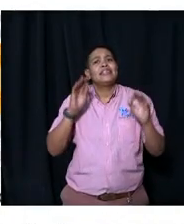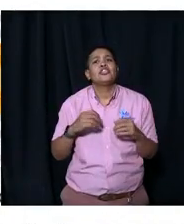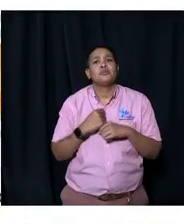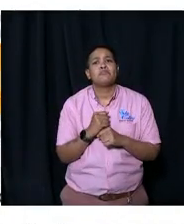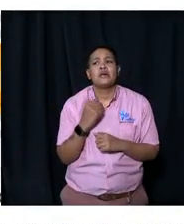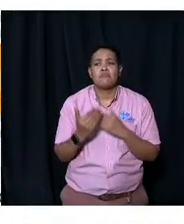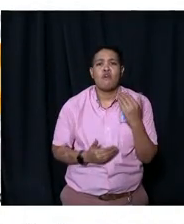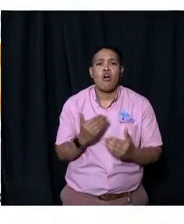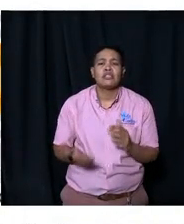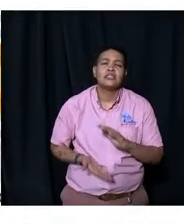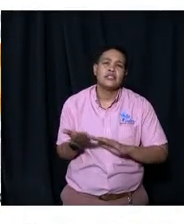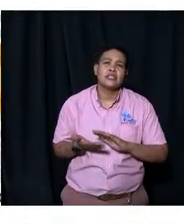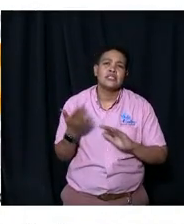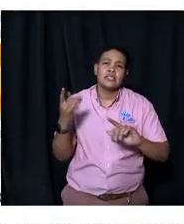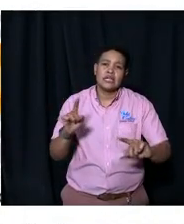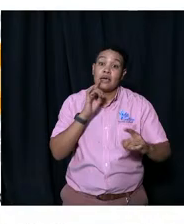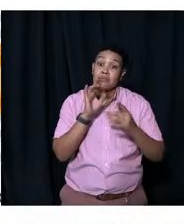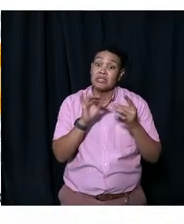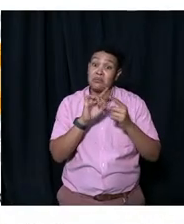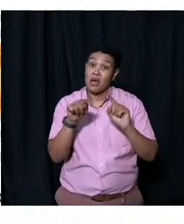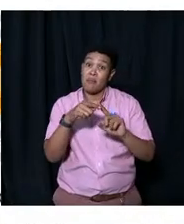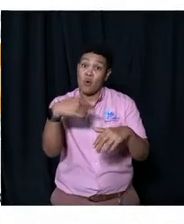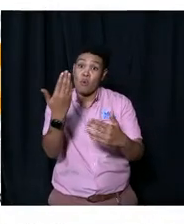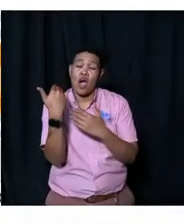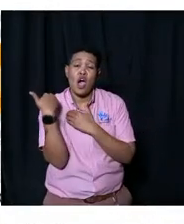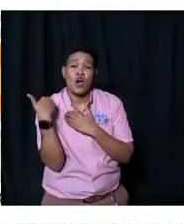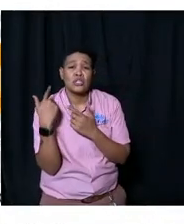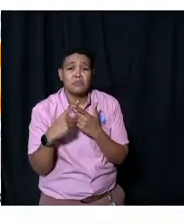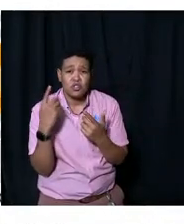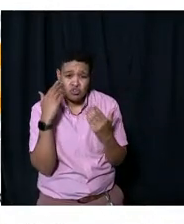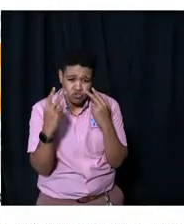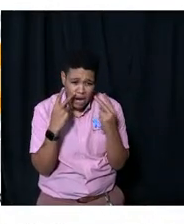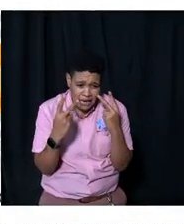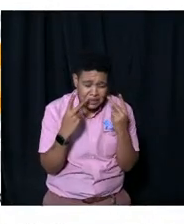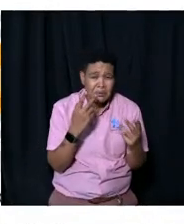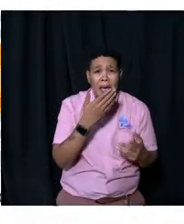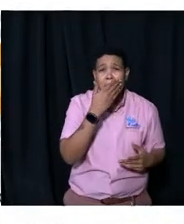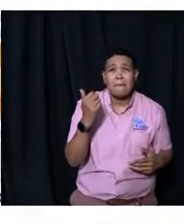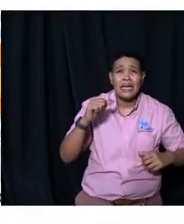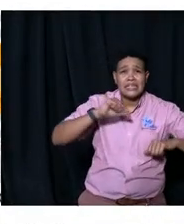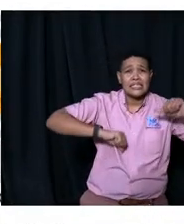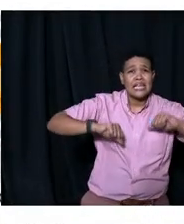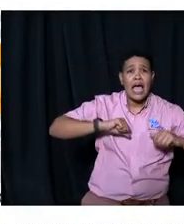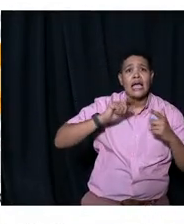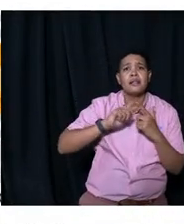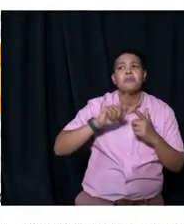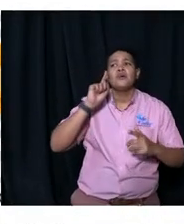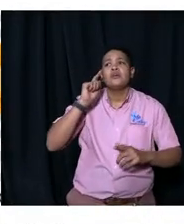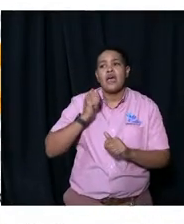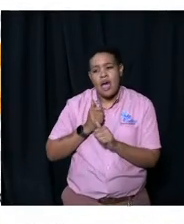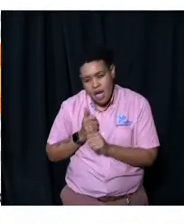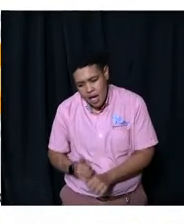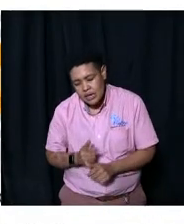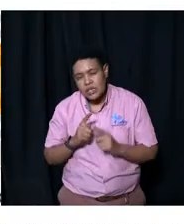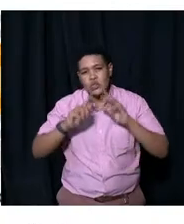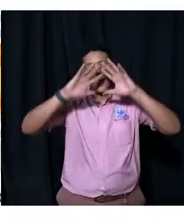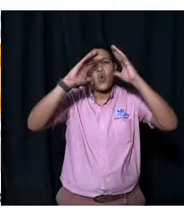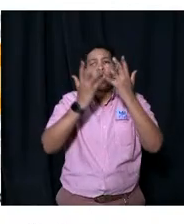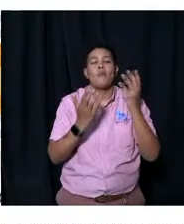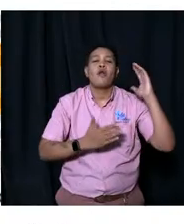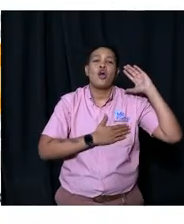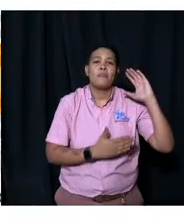process. It also speaks to accountability and transparency, best science, and adherence to global